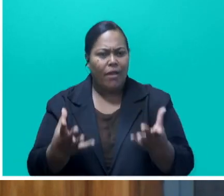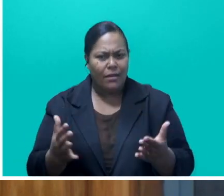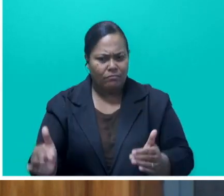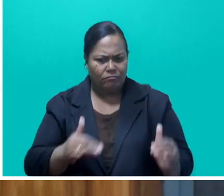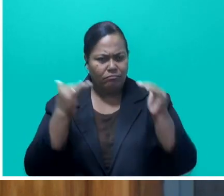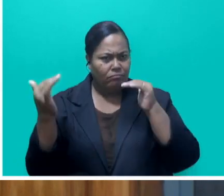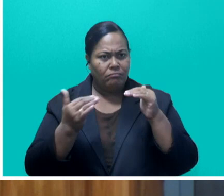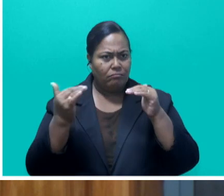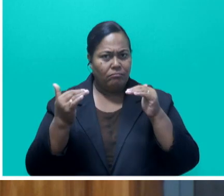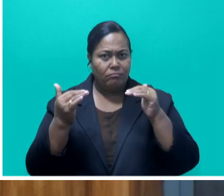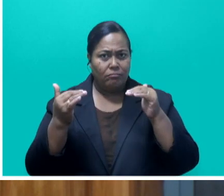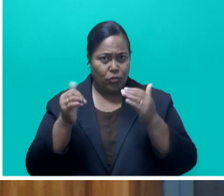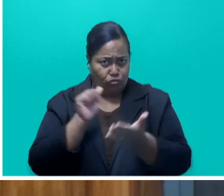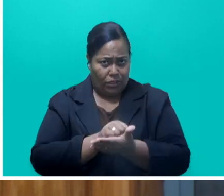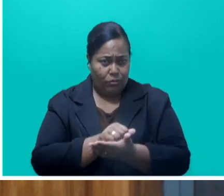rights